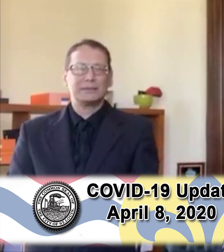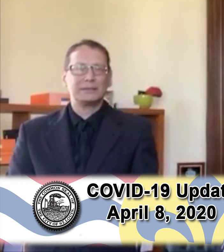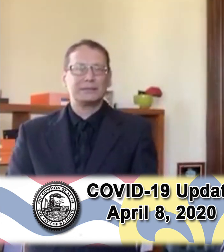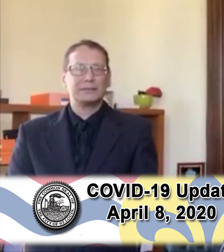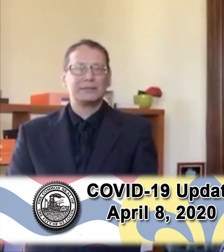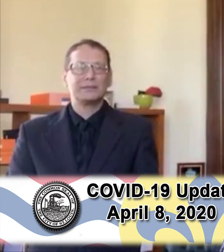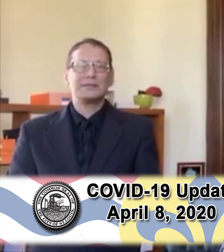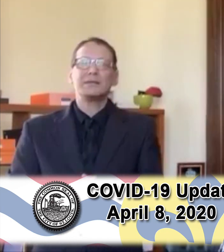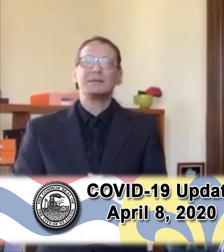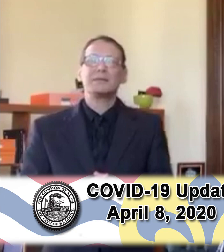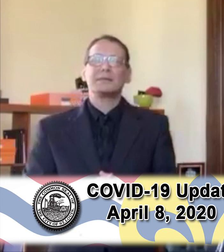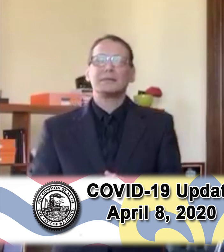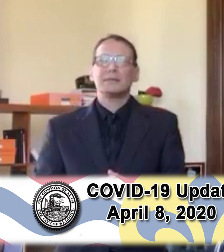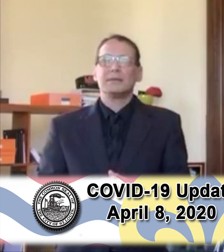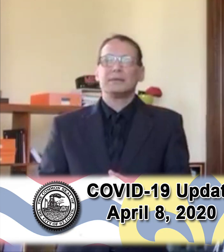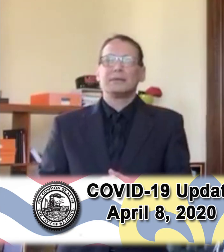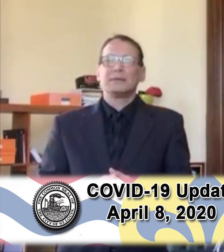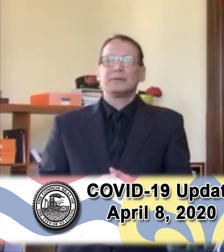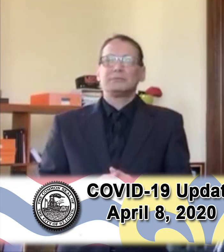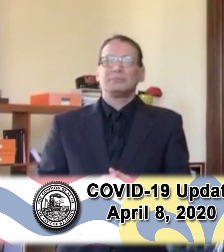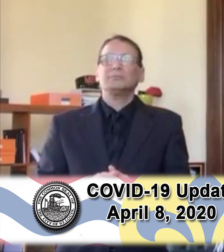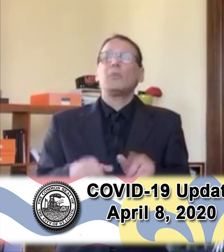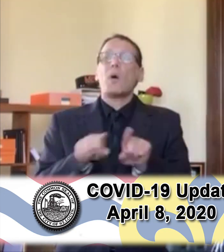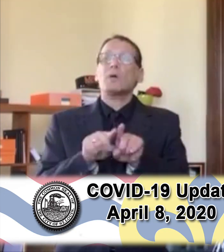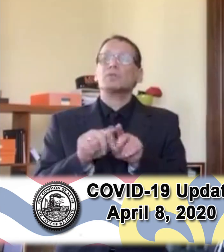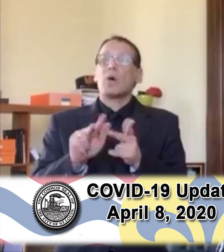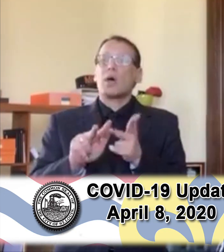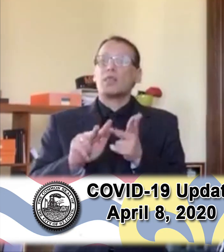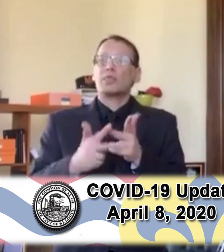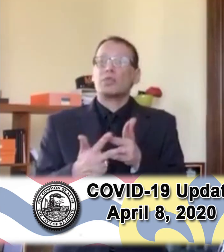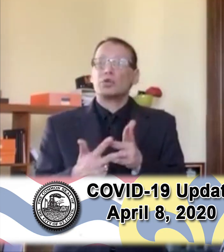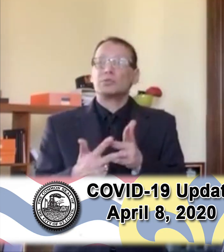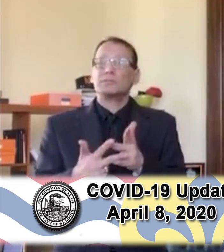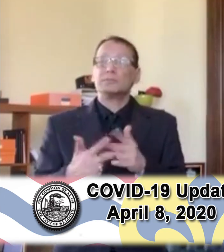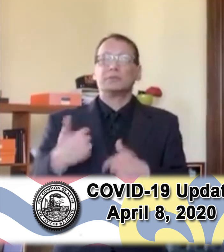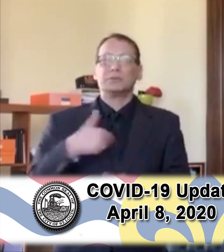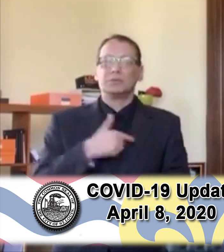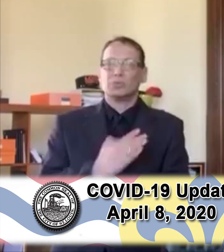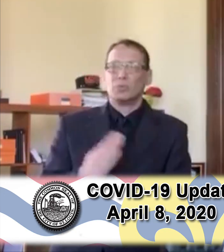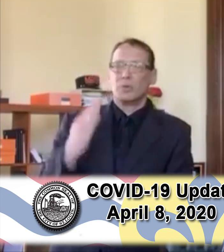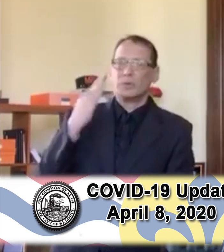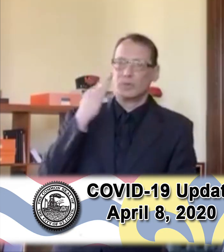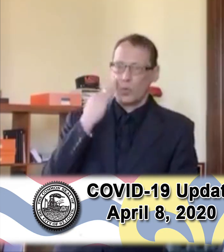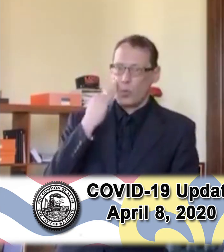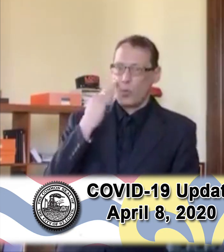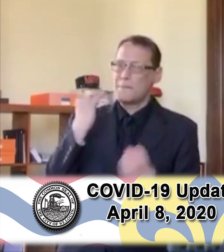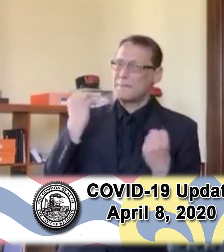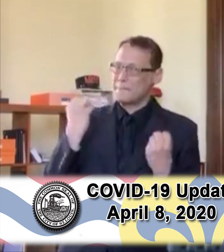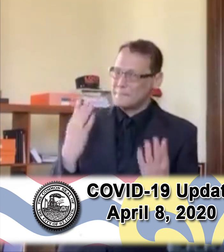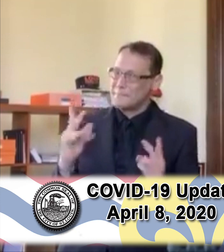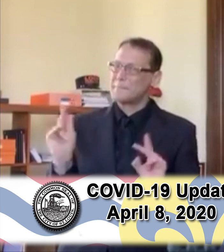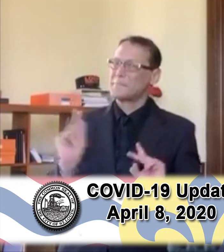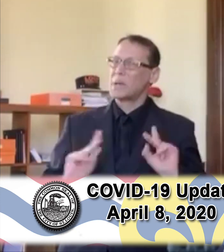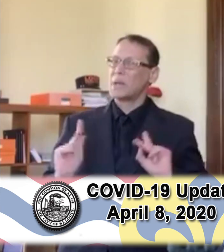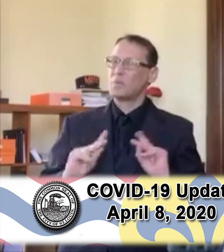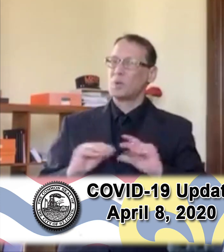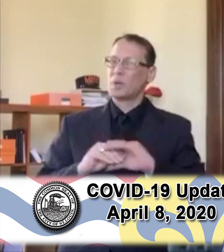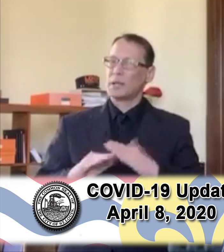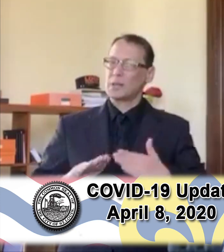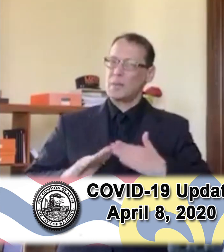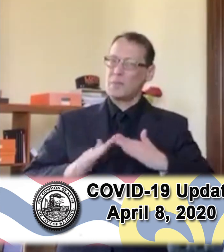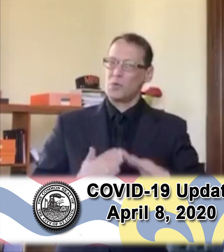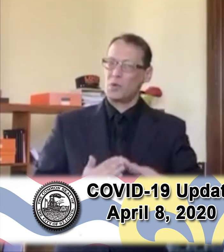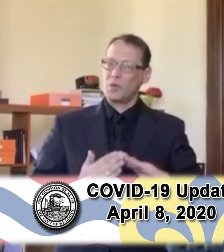third thing that we are working on now is that we know that there are a number of people in our community who do not